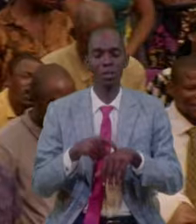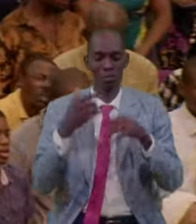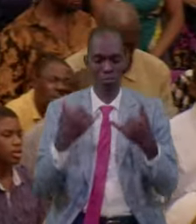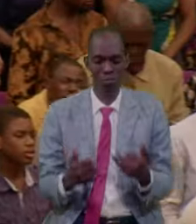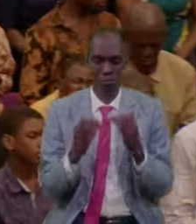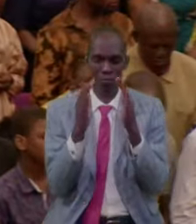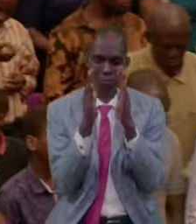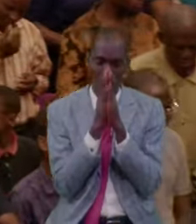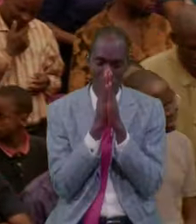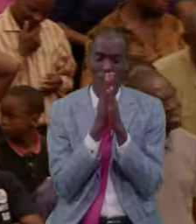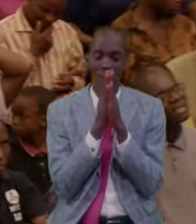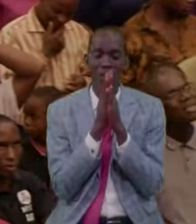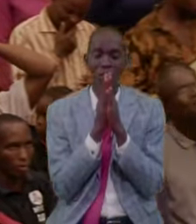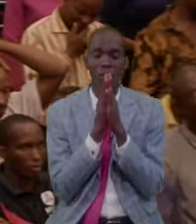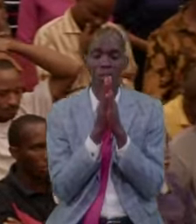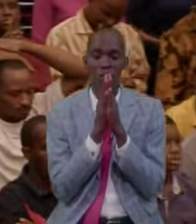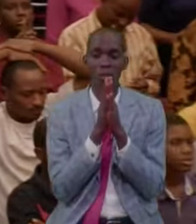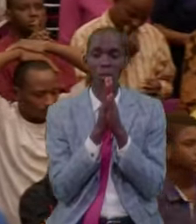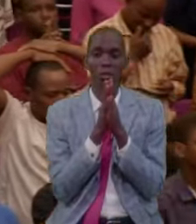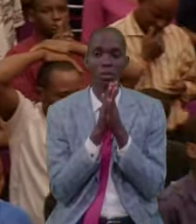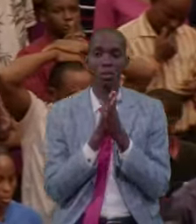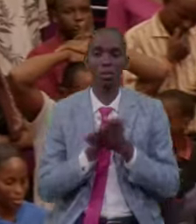and talk to the Lord in prayer.